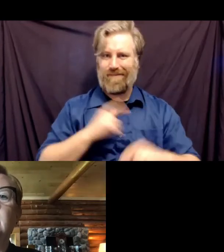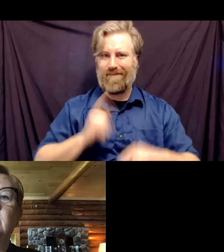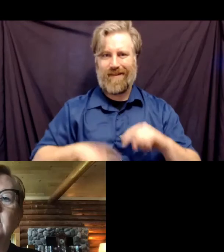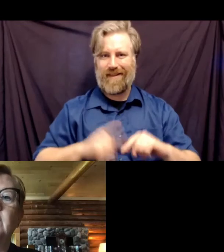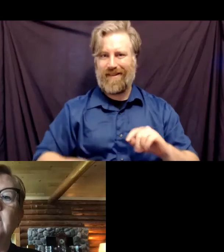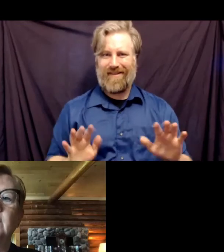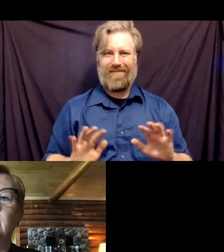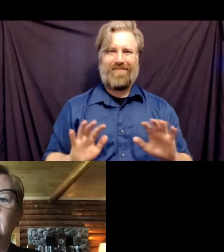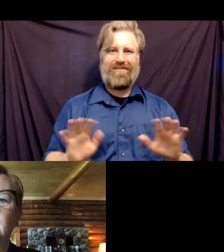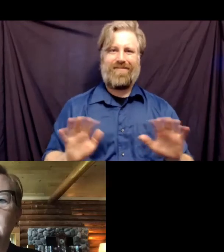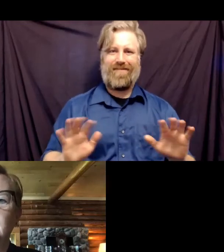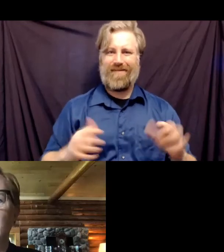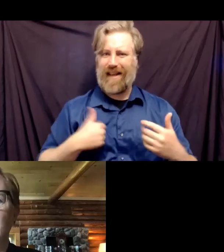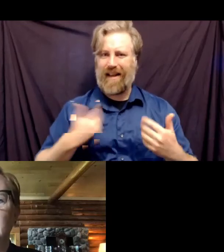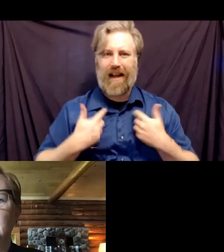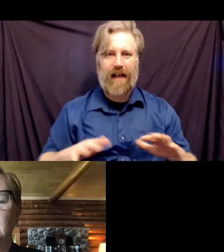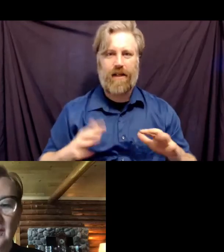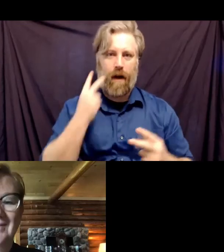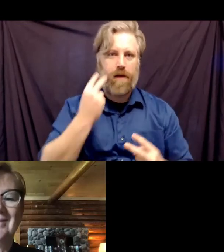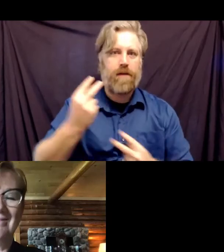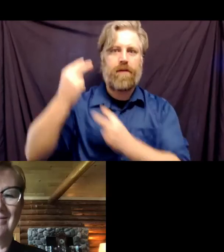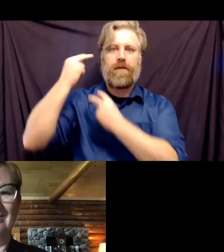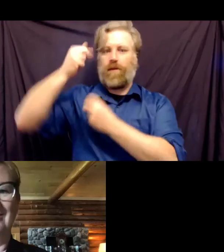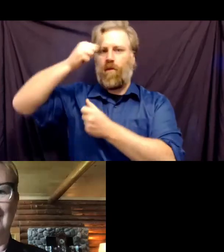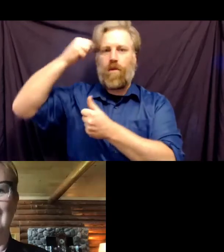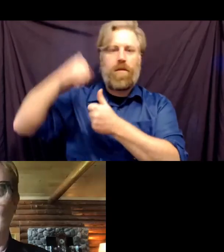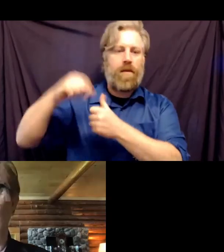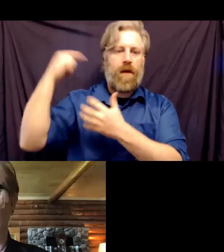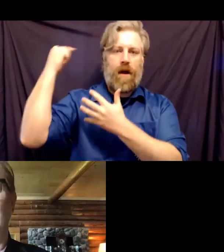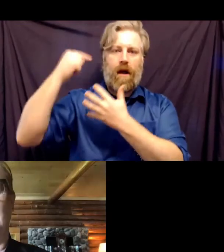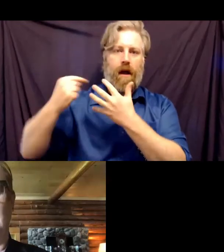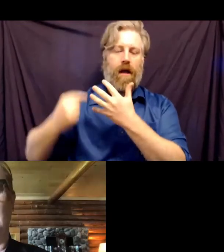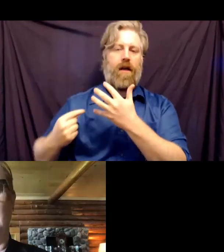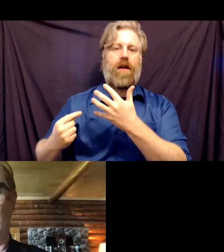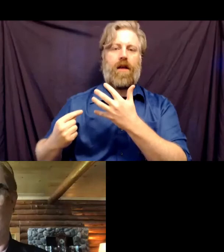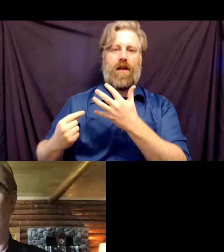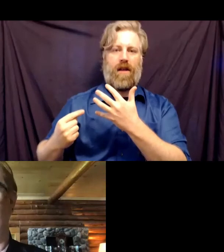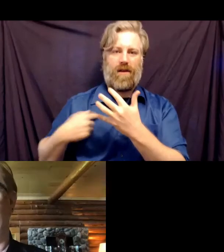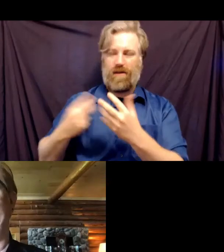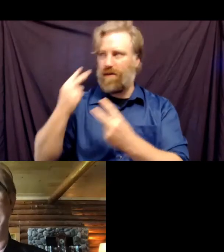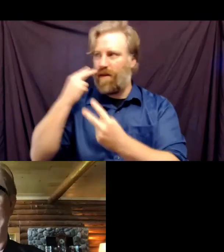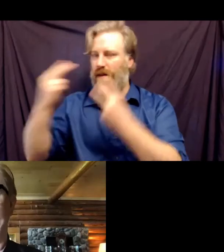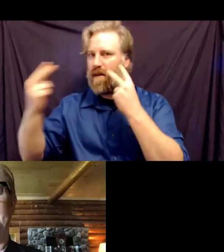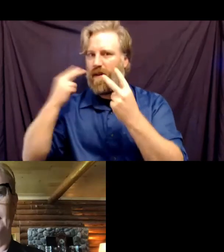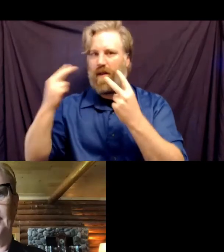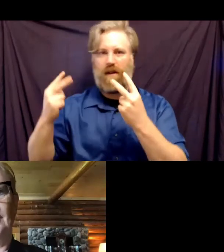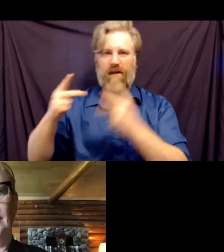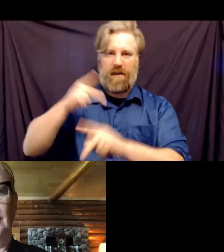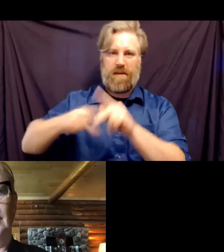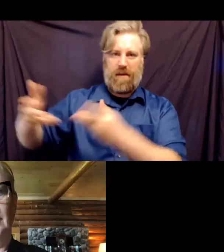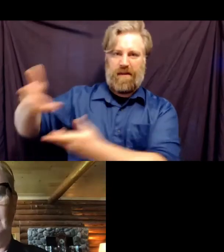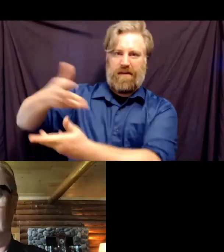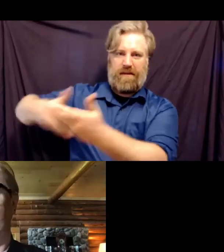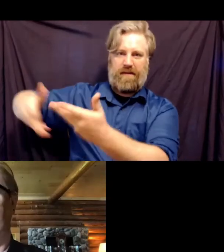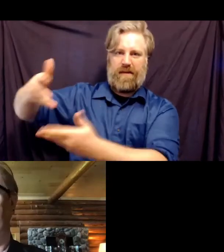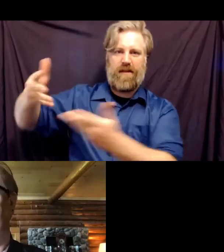I mean, you don't want to have to remember things that the way some people treat each other. I wasn't in combat,